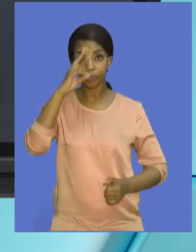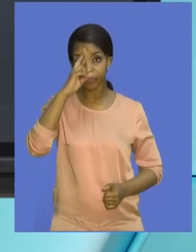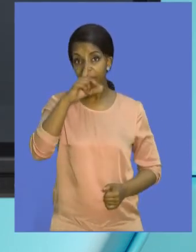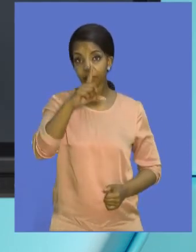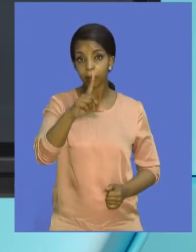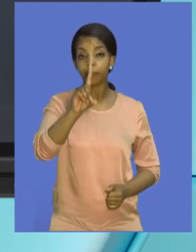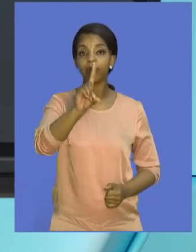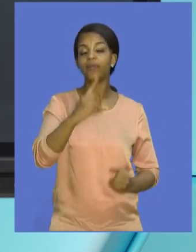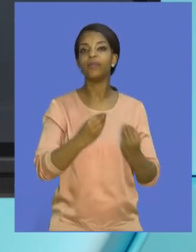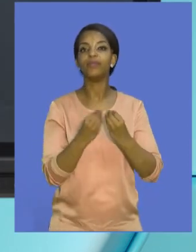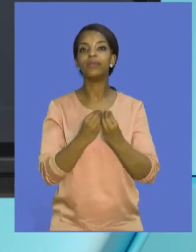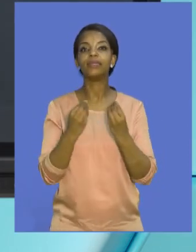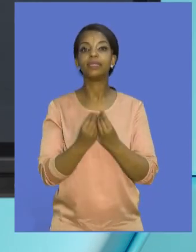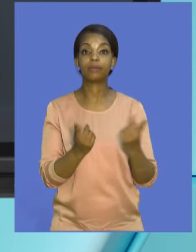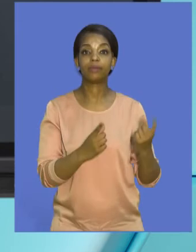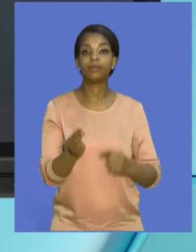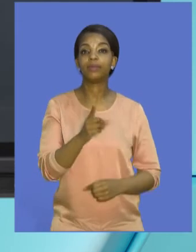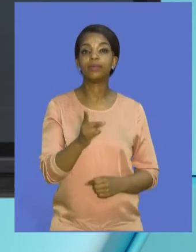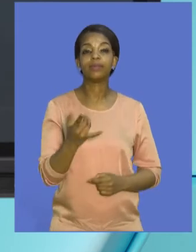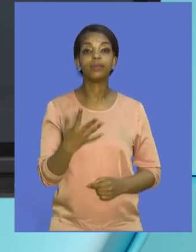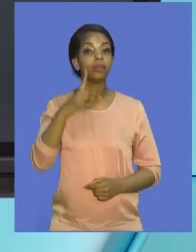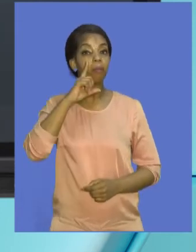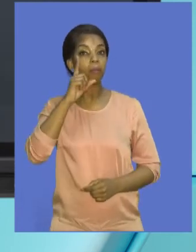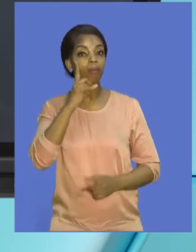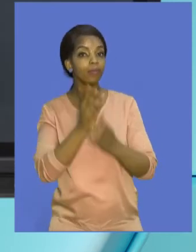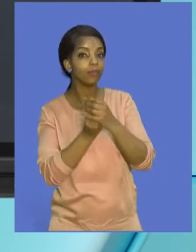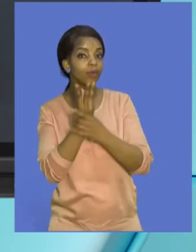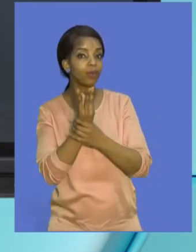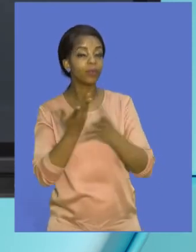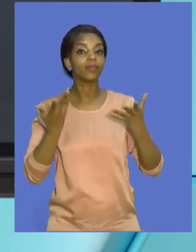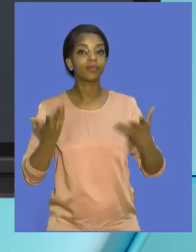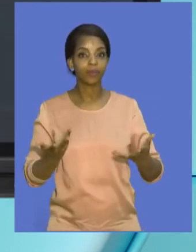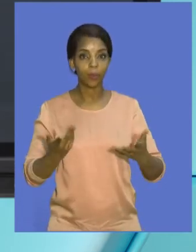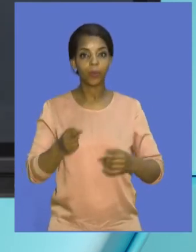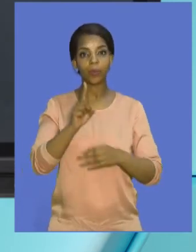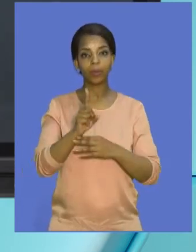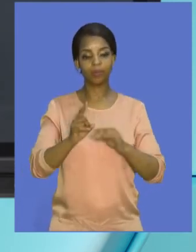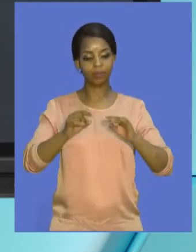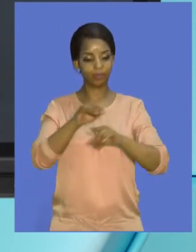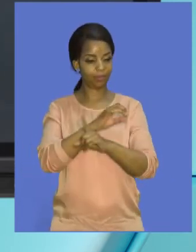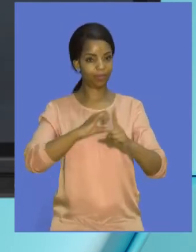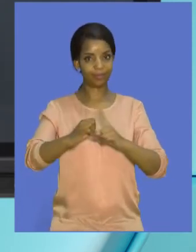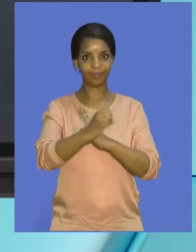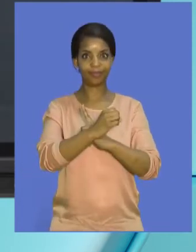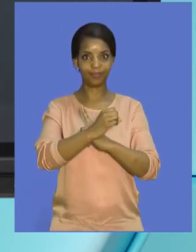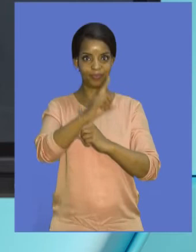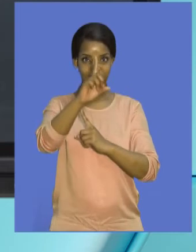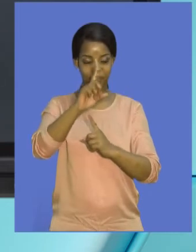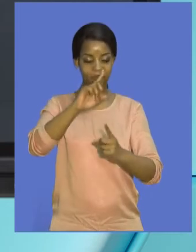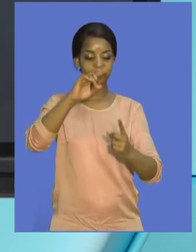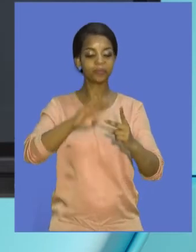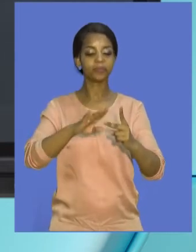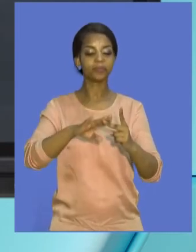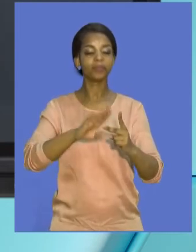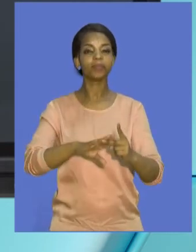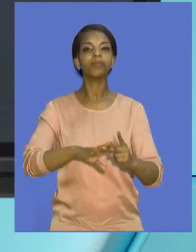thing that we looked at was to look at growth in the context of society. And then we looked at growth in the context of